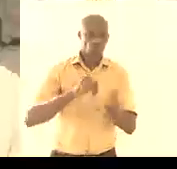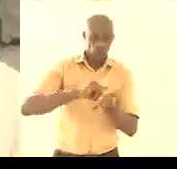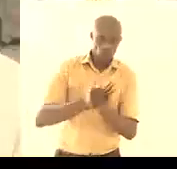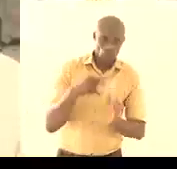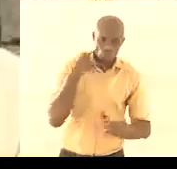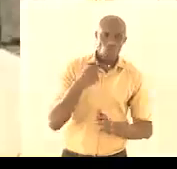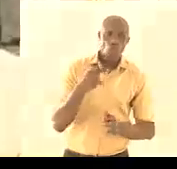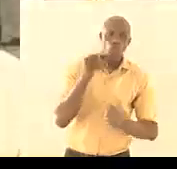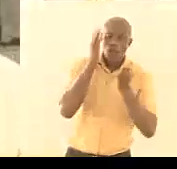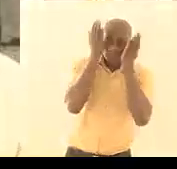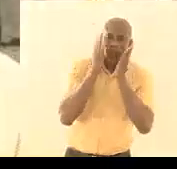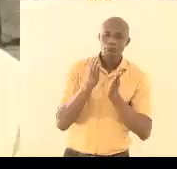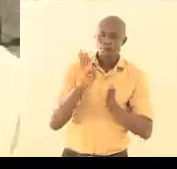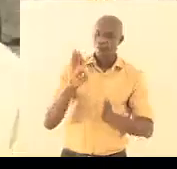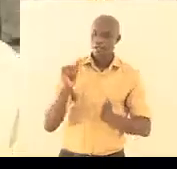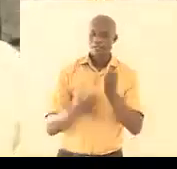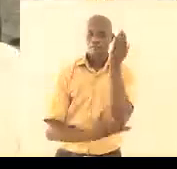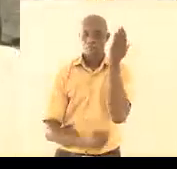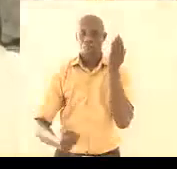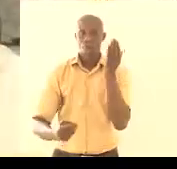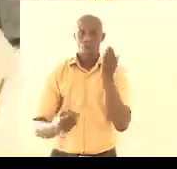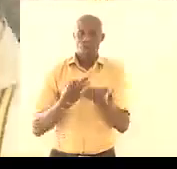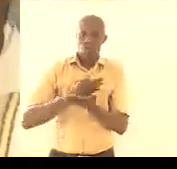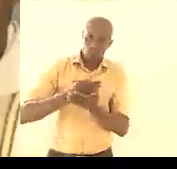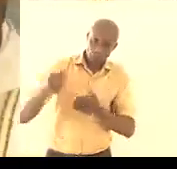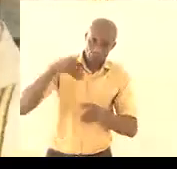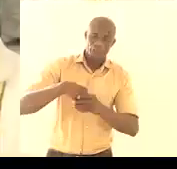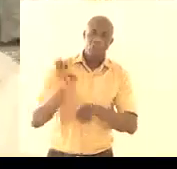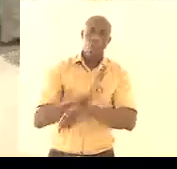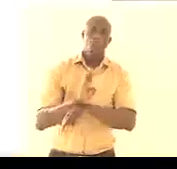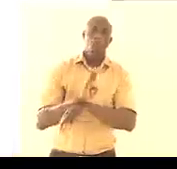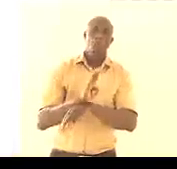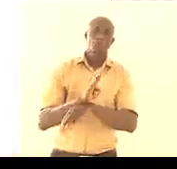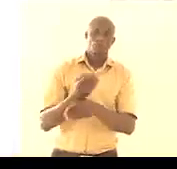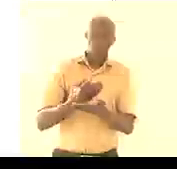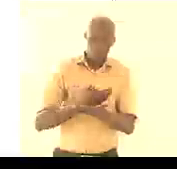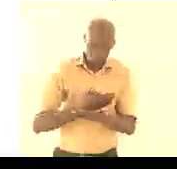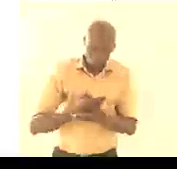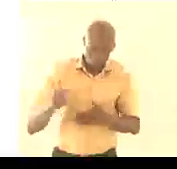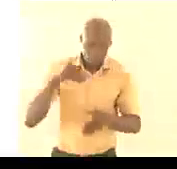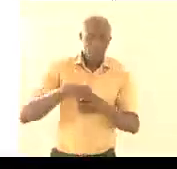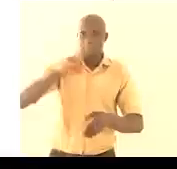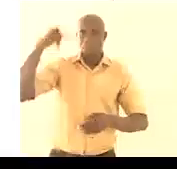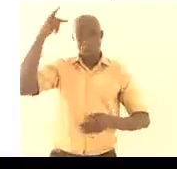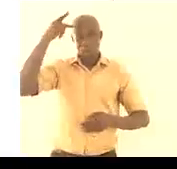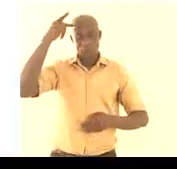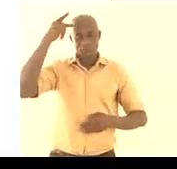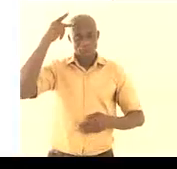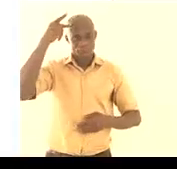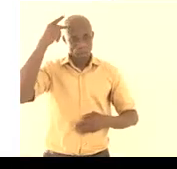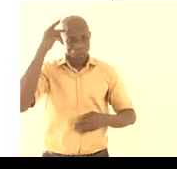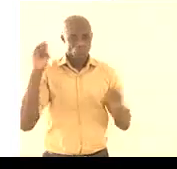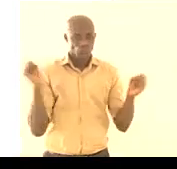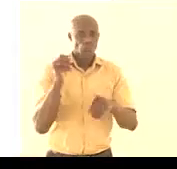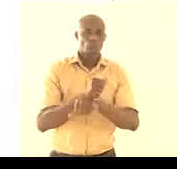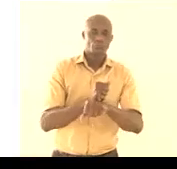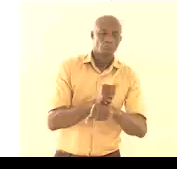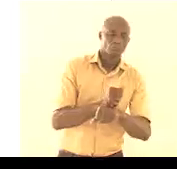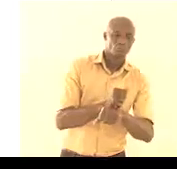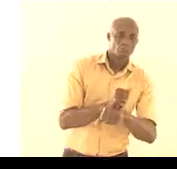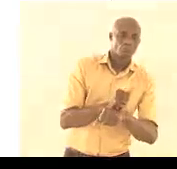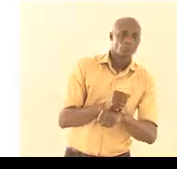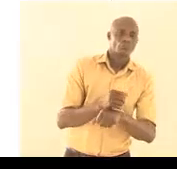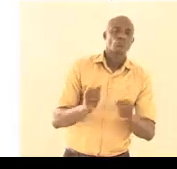All those who are humiliated by poverty, failure in business, failure in politics,